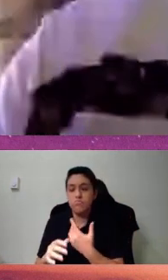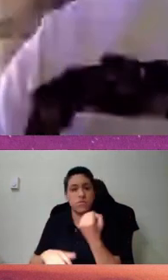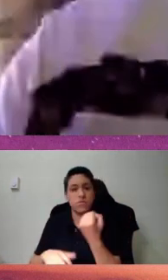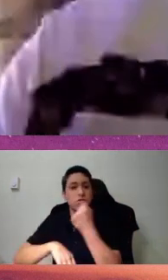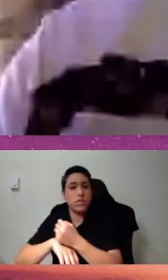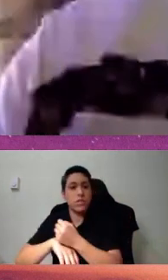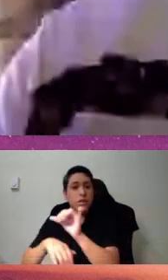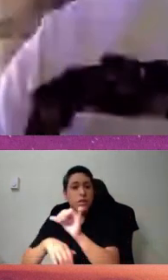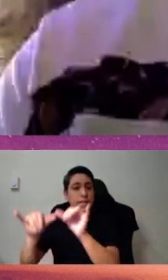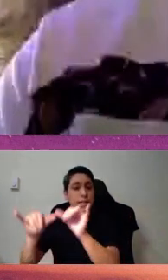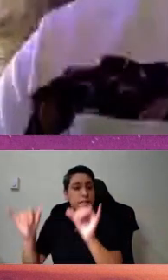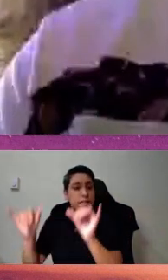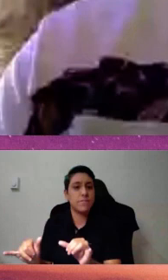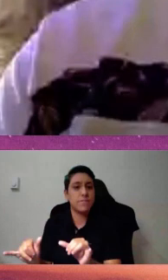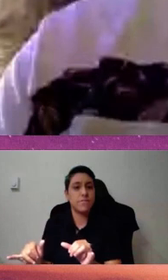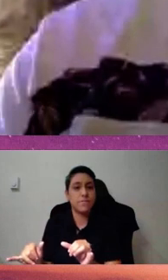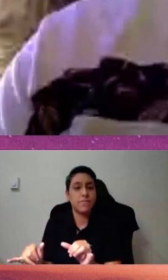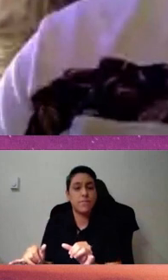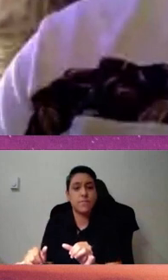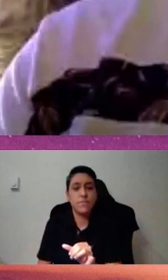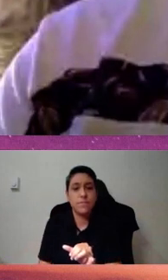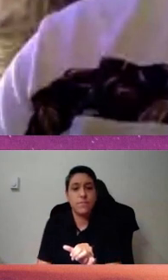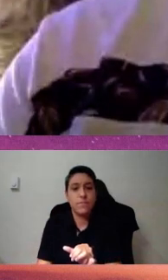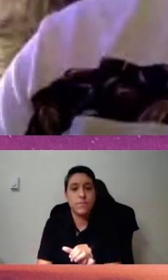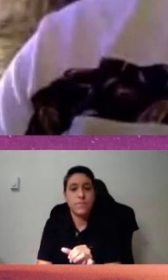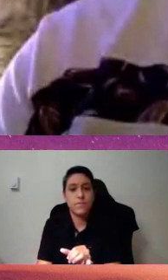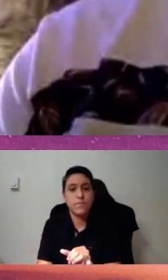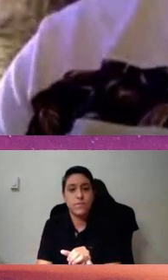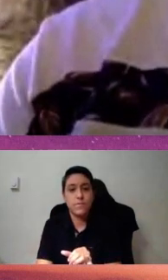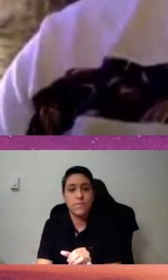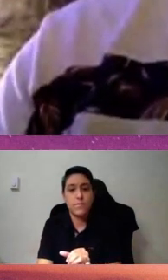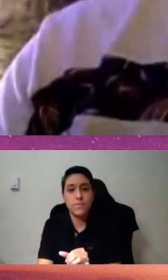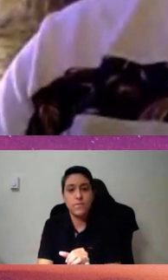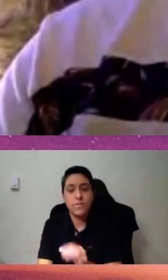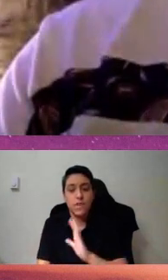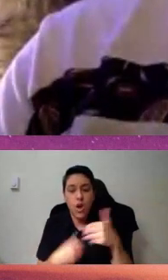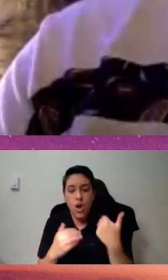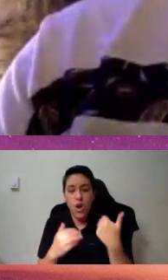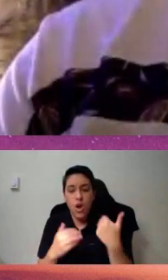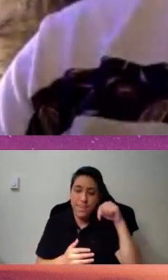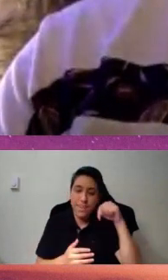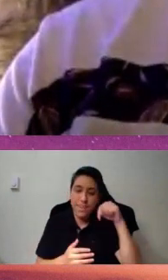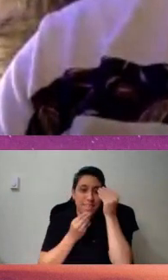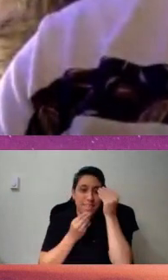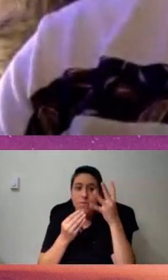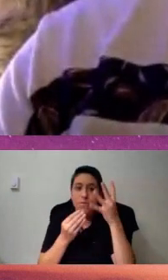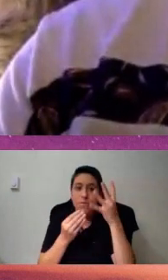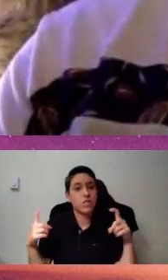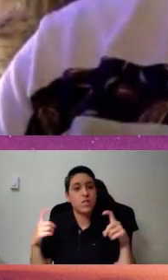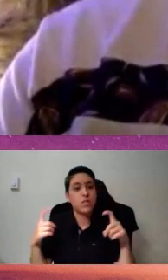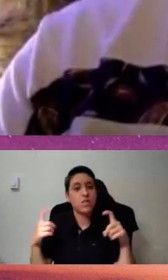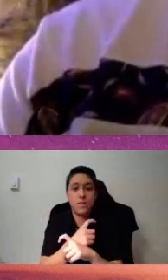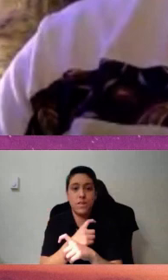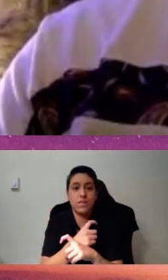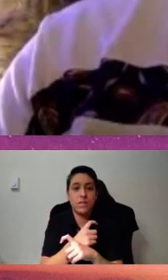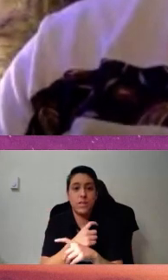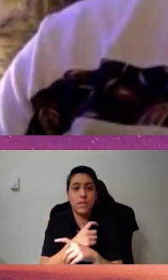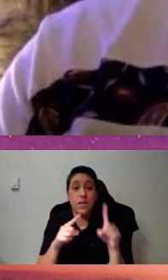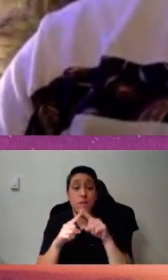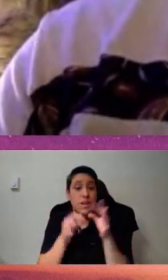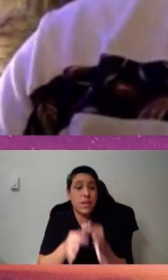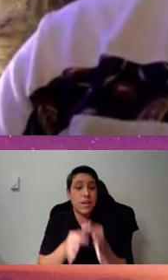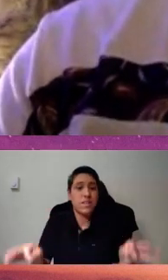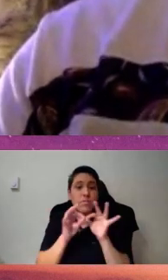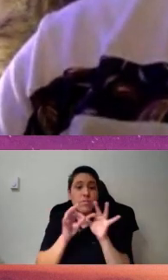very multi-pronged. They are very complex. And it's important that, you know, in the sense of